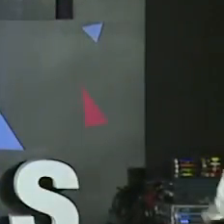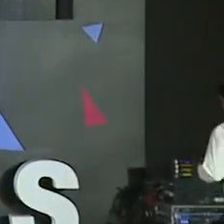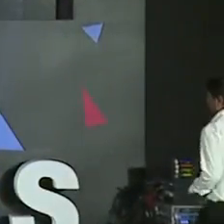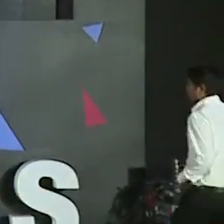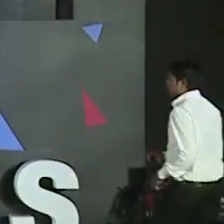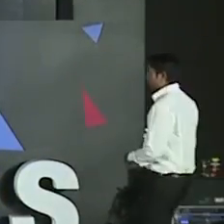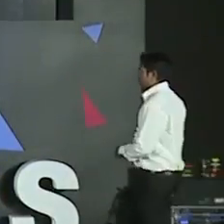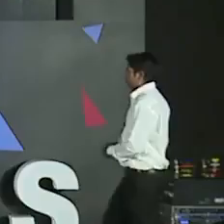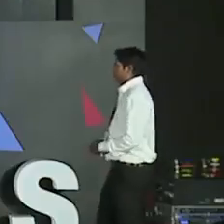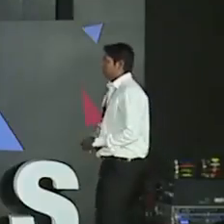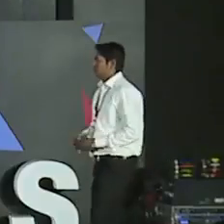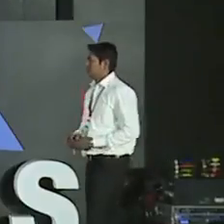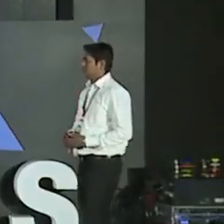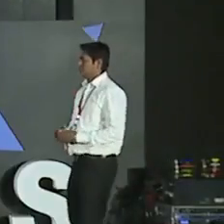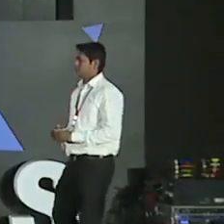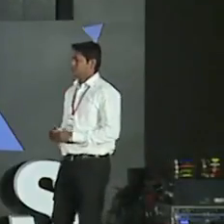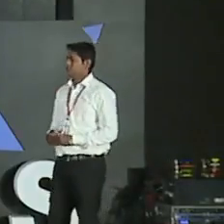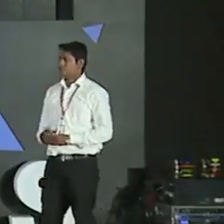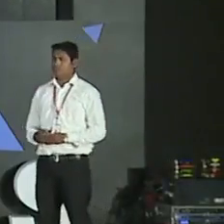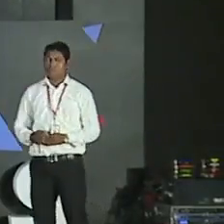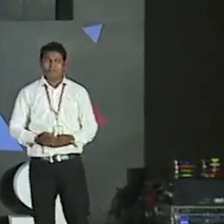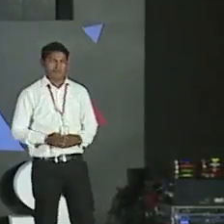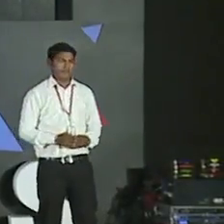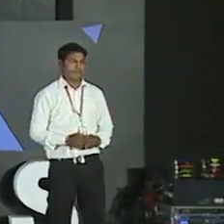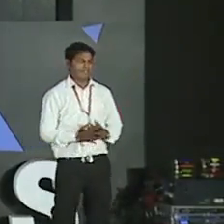I'm not even sure how you follow that.